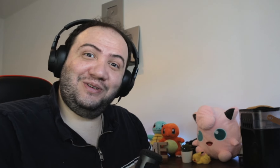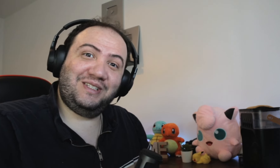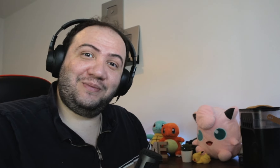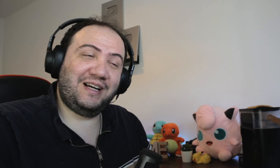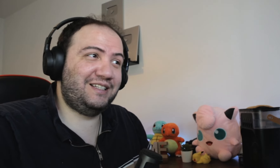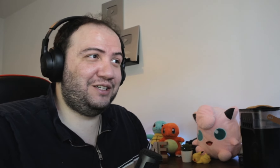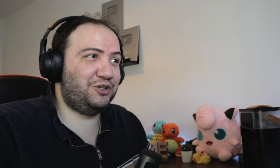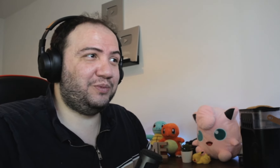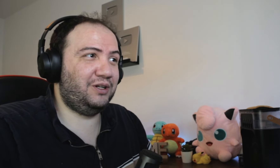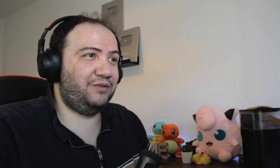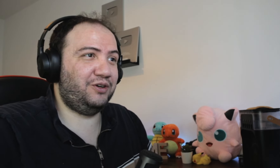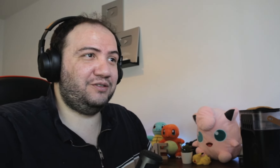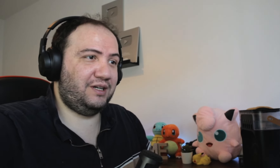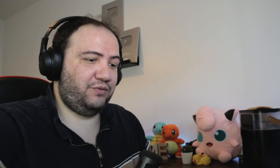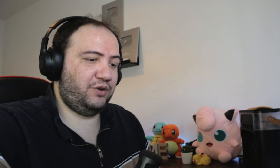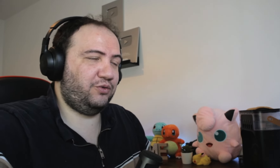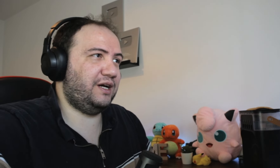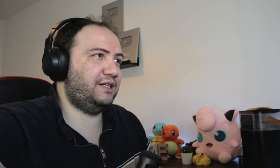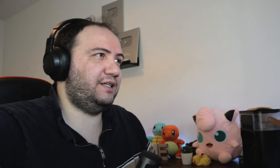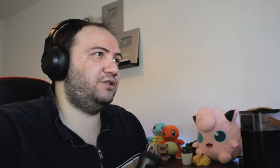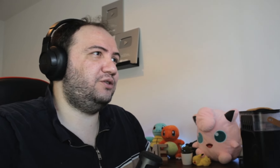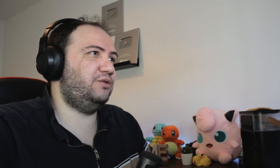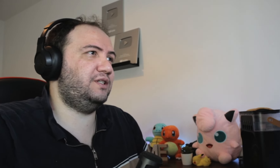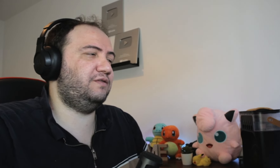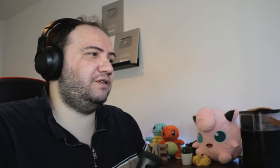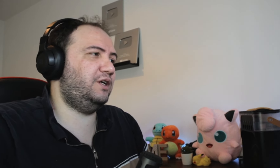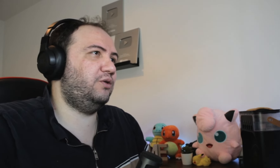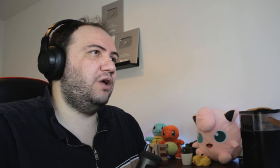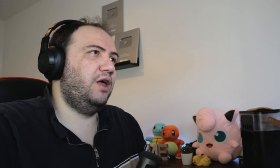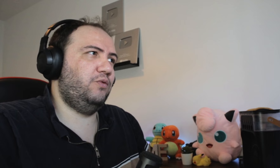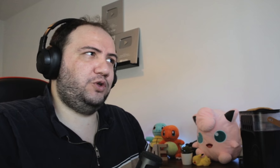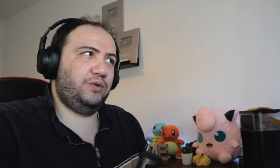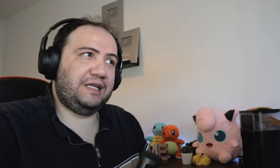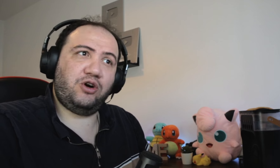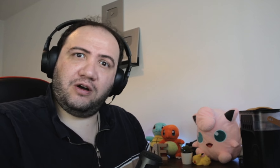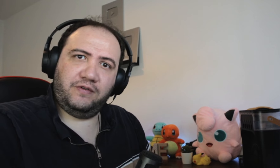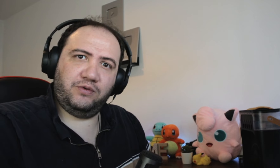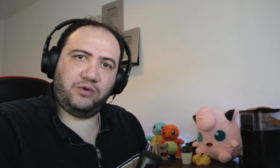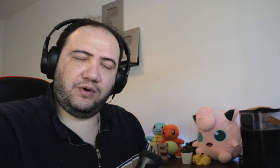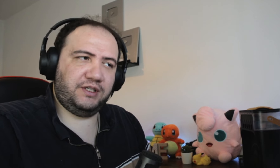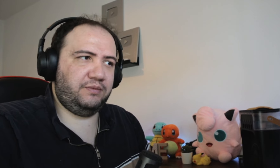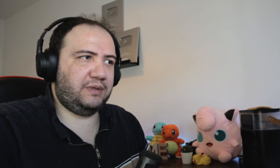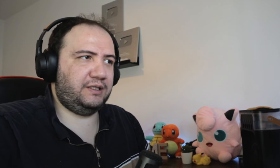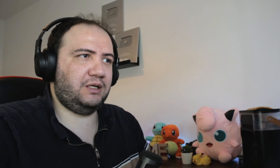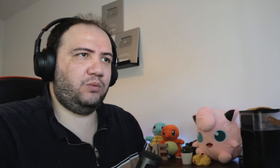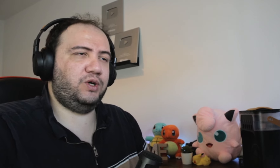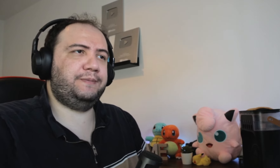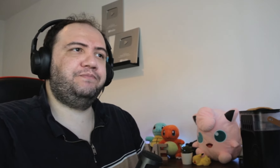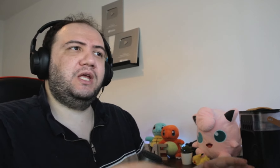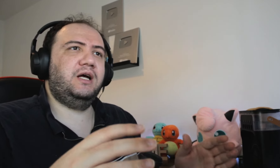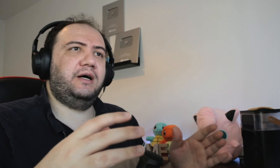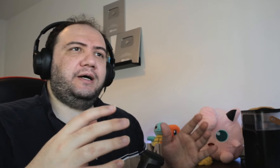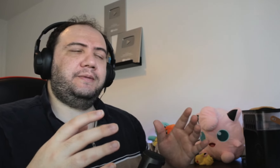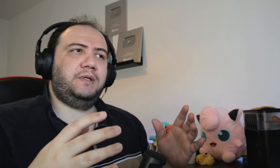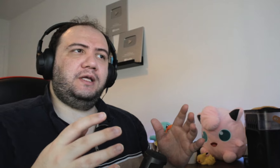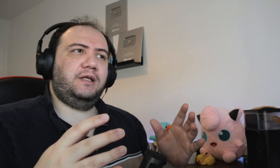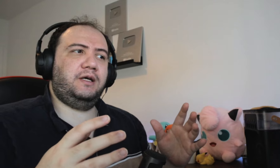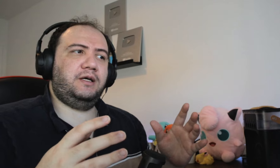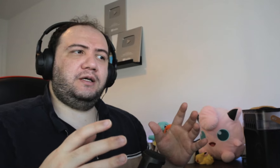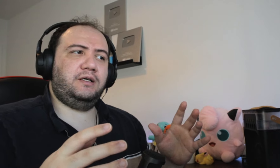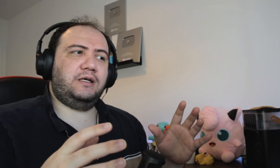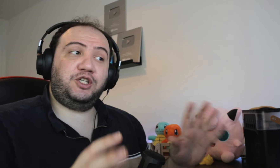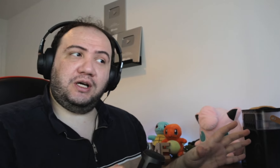yo what's up guys teacher paul up here and today we are reacting to this video which was a coffee request by someone um